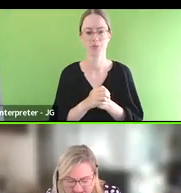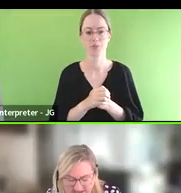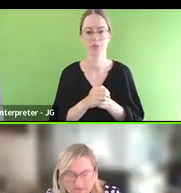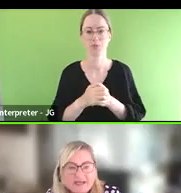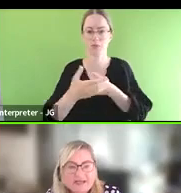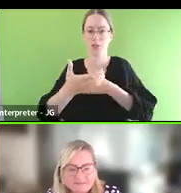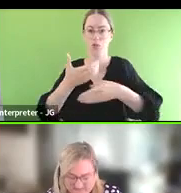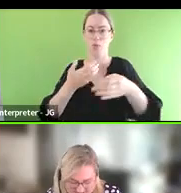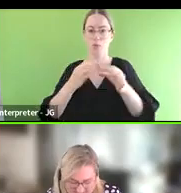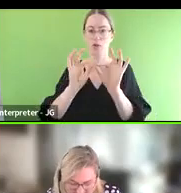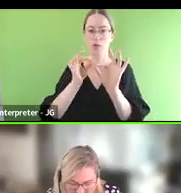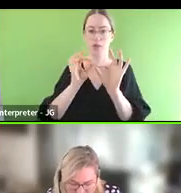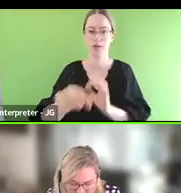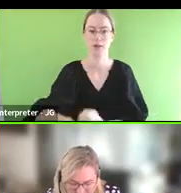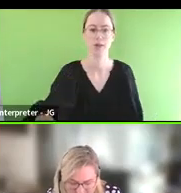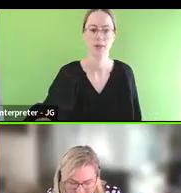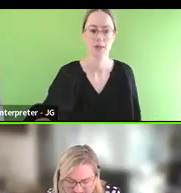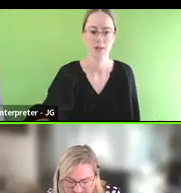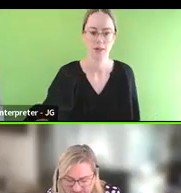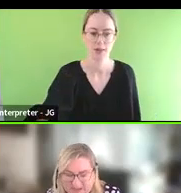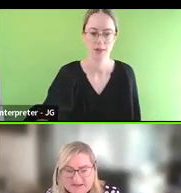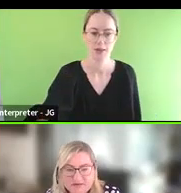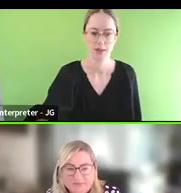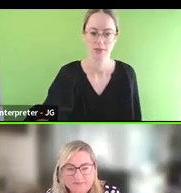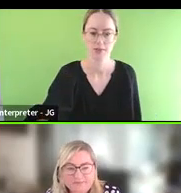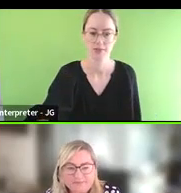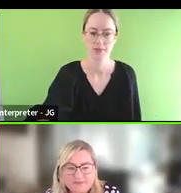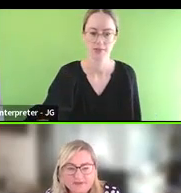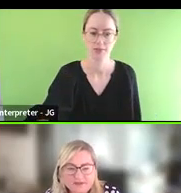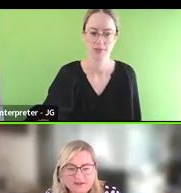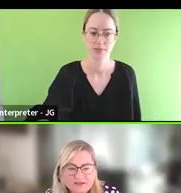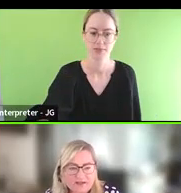We now have Diane Drayton by Zoom.